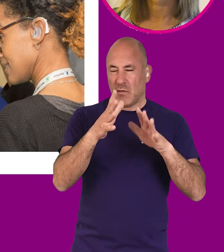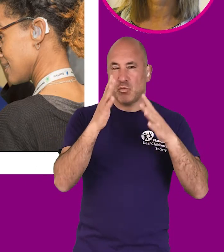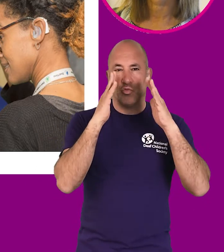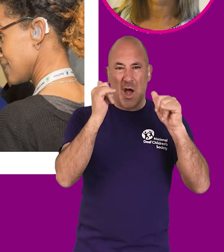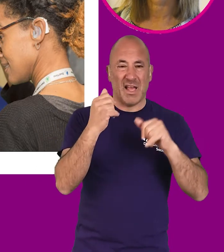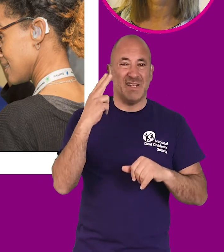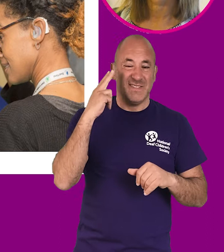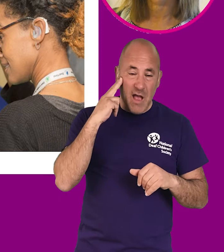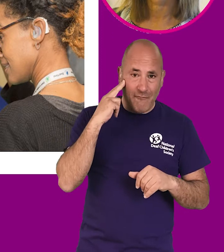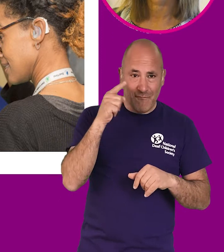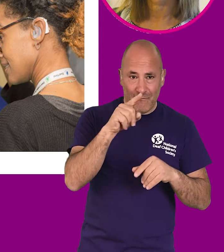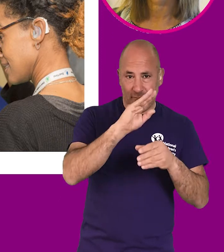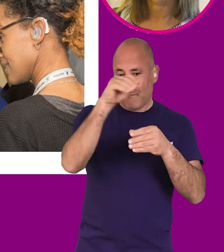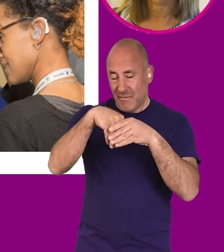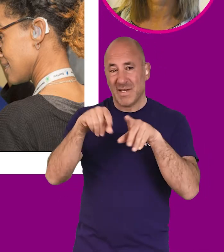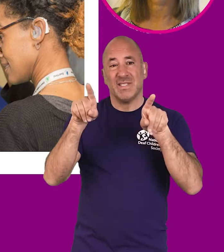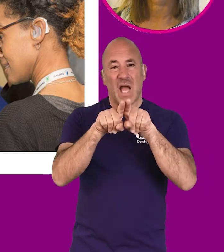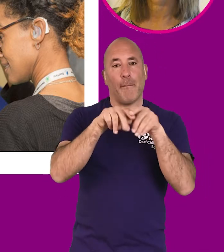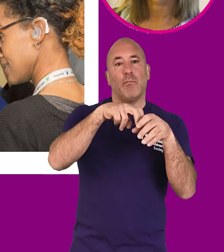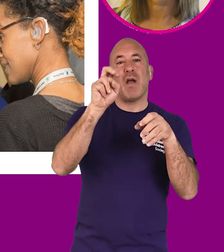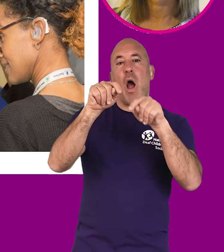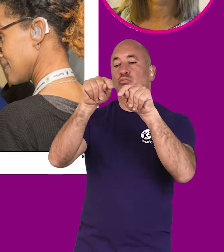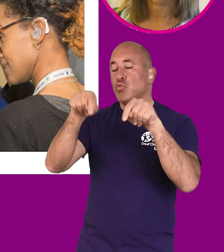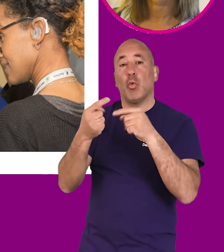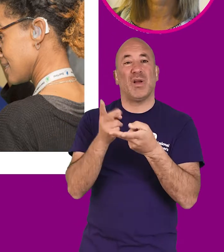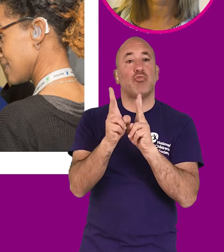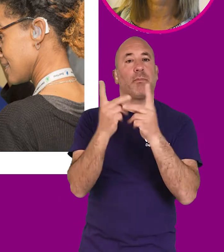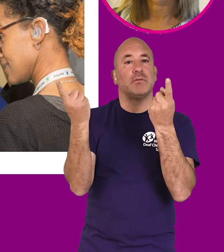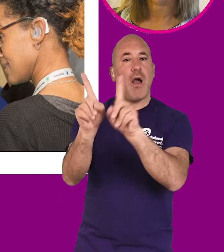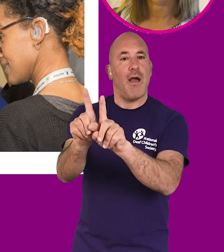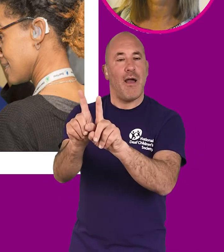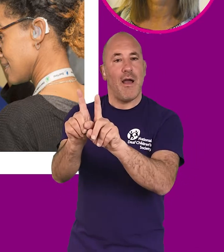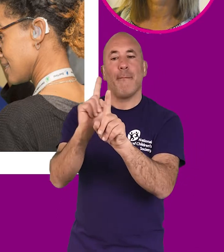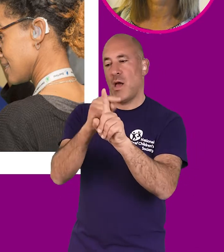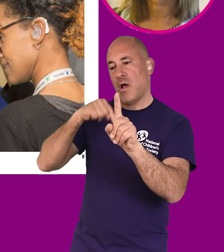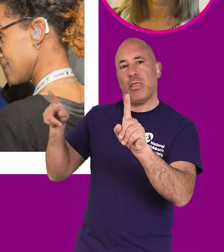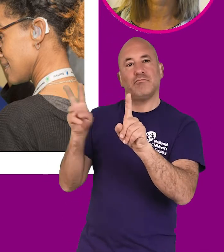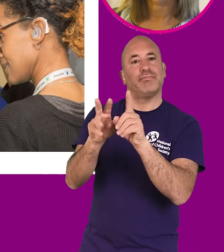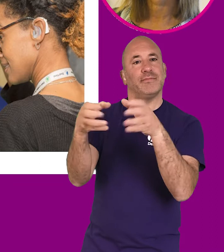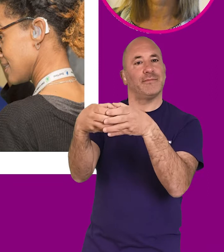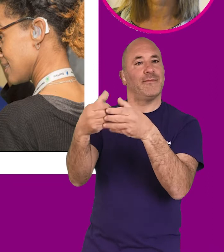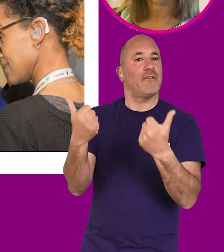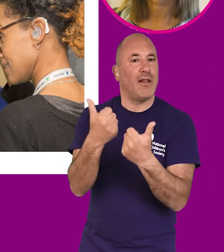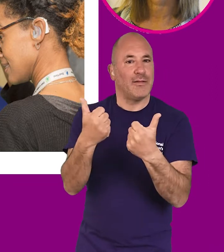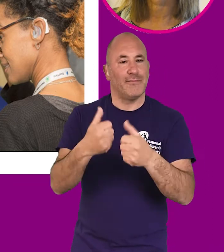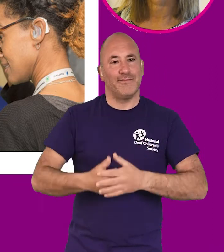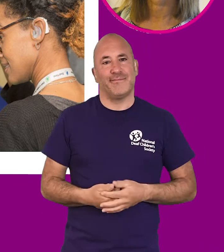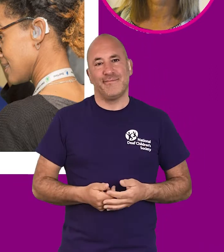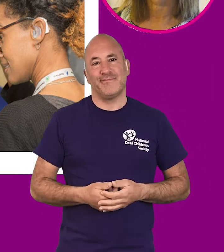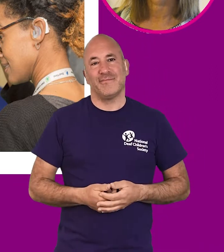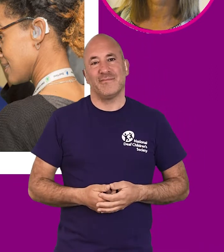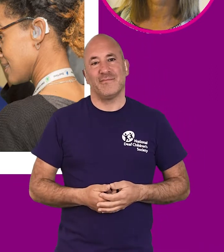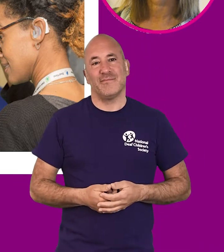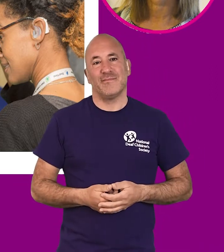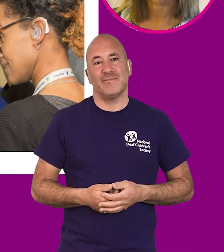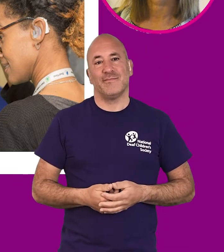obviously they're in there without any way to communicate. So you have to always make sure that the deaf person is moved into the same breakout